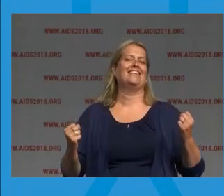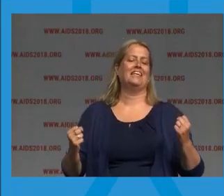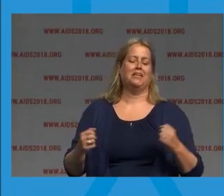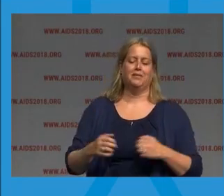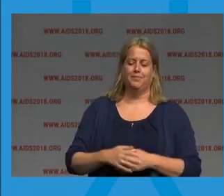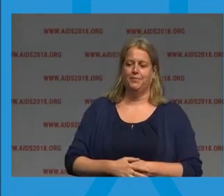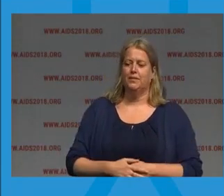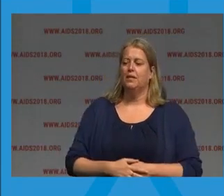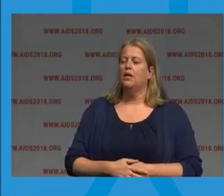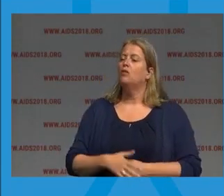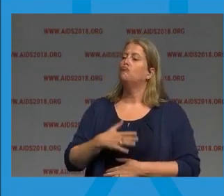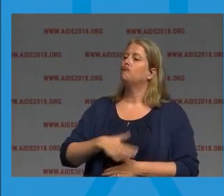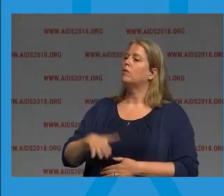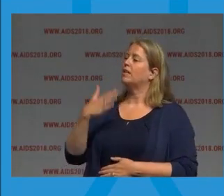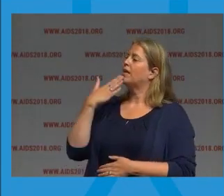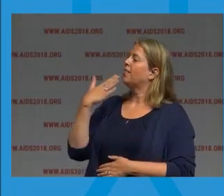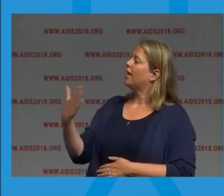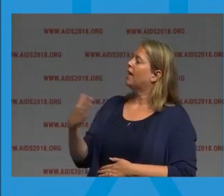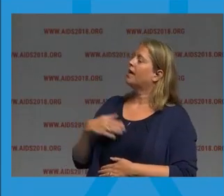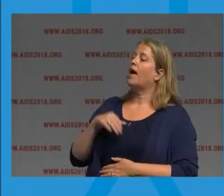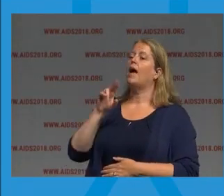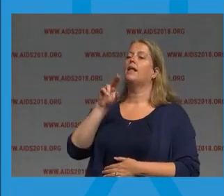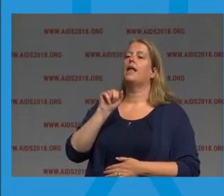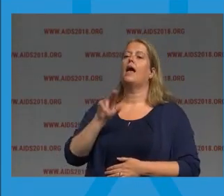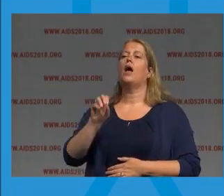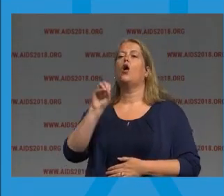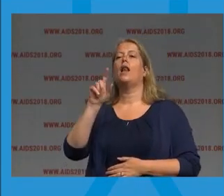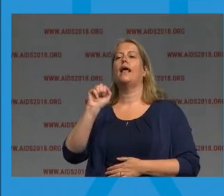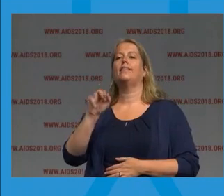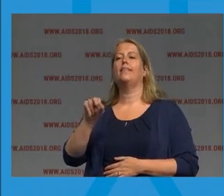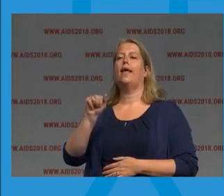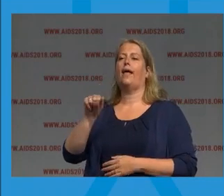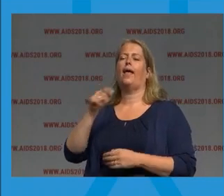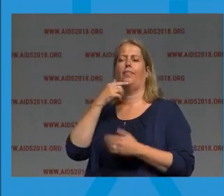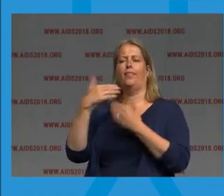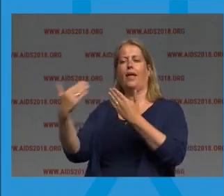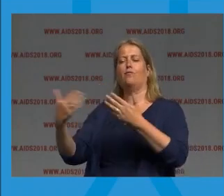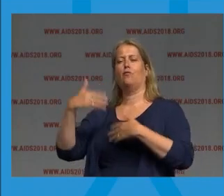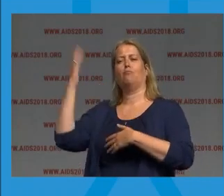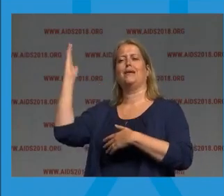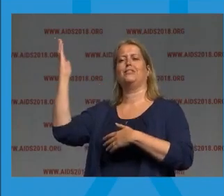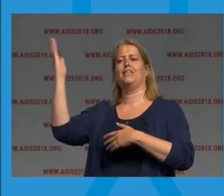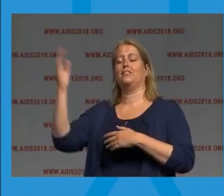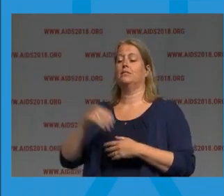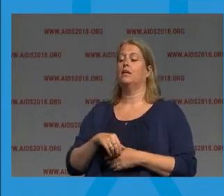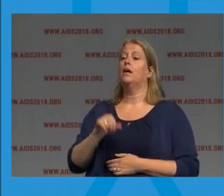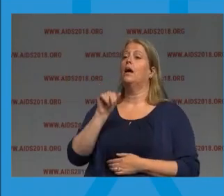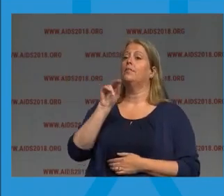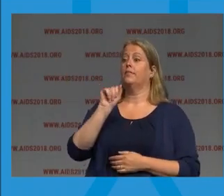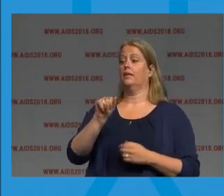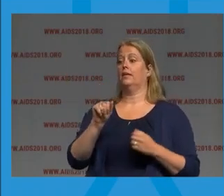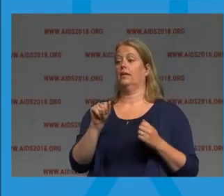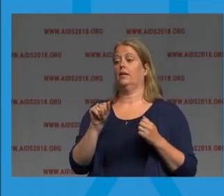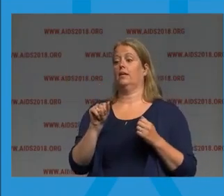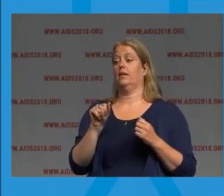Can I thank both Anna and Elena for their presentations? Anna for a thoroughly